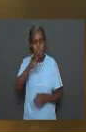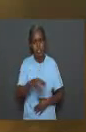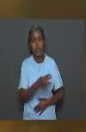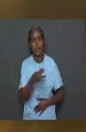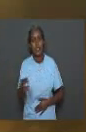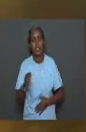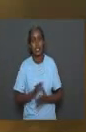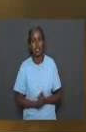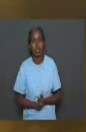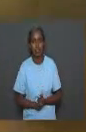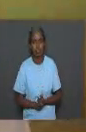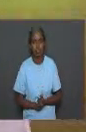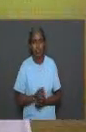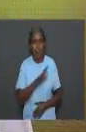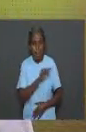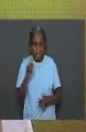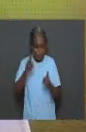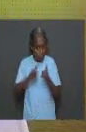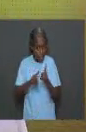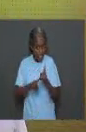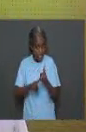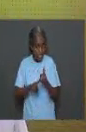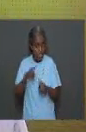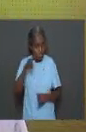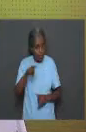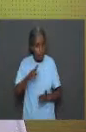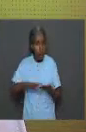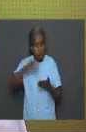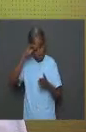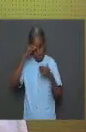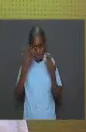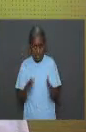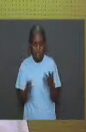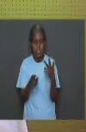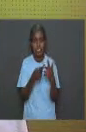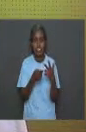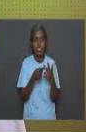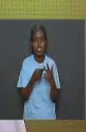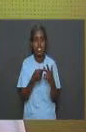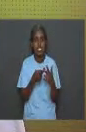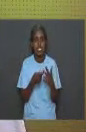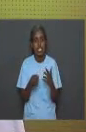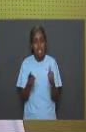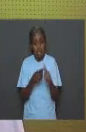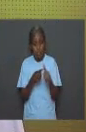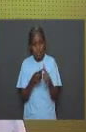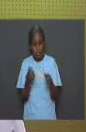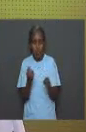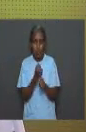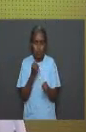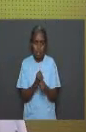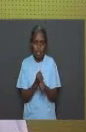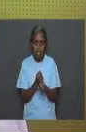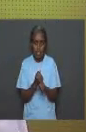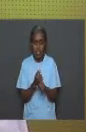augmented matrix. And finally, you have learned the three elementary